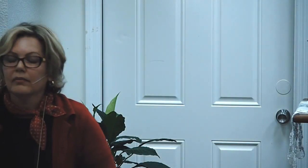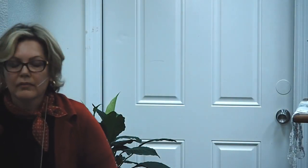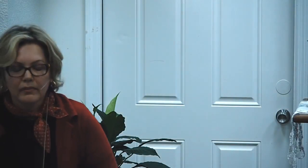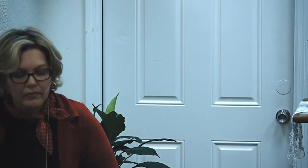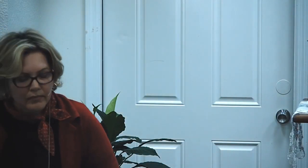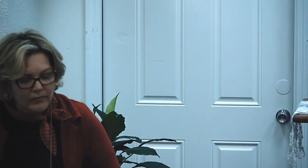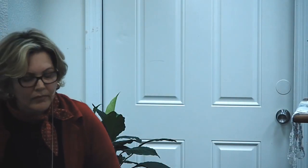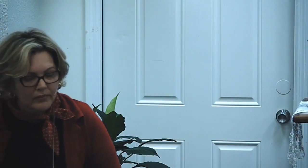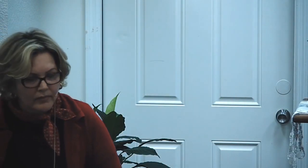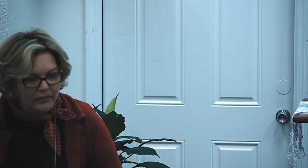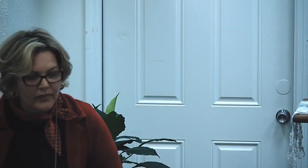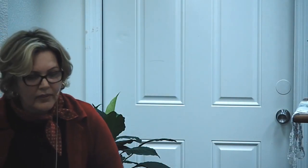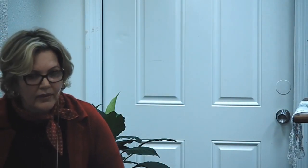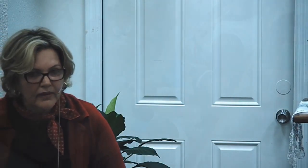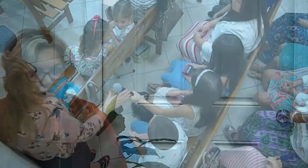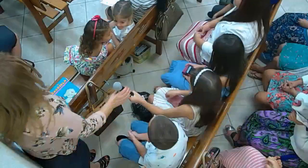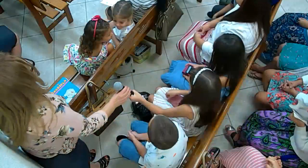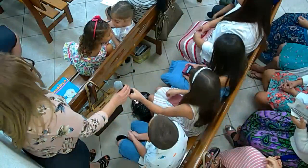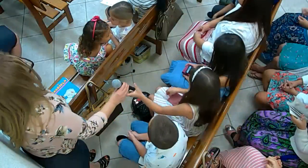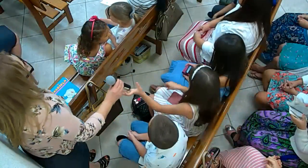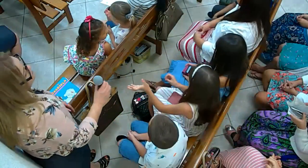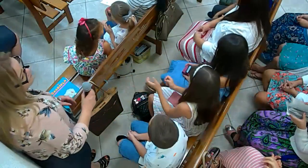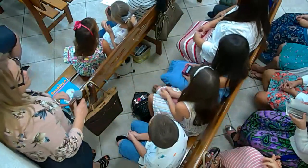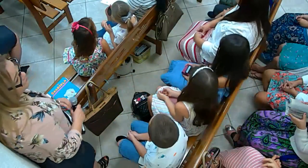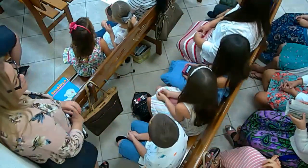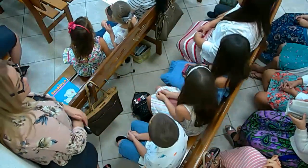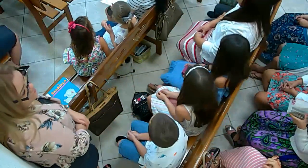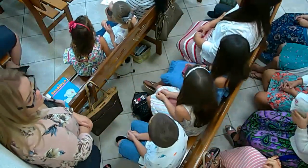He promised that he was going to take us.